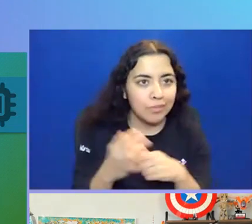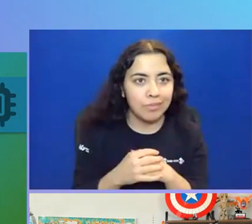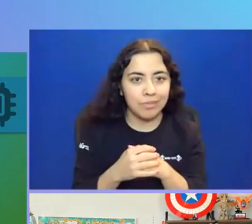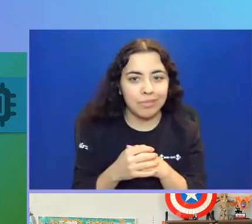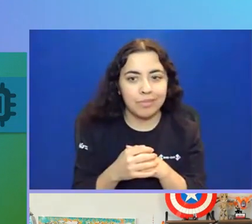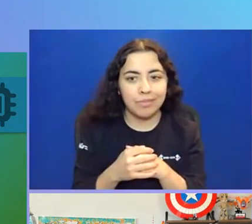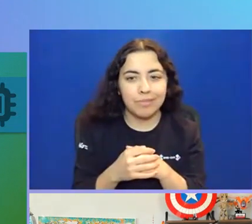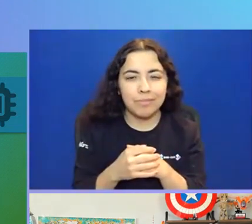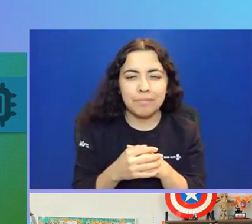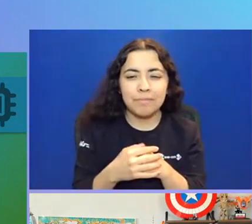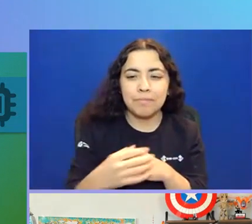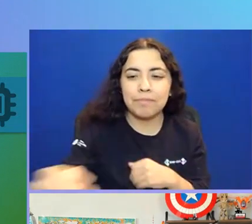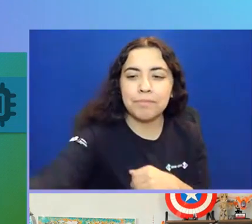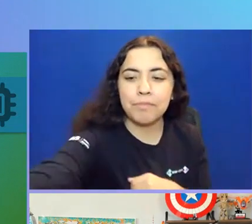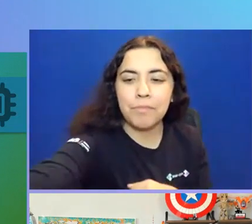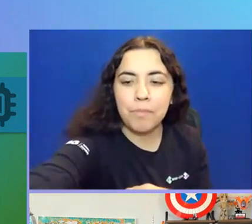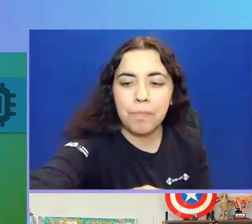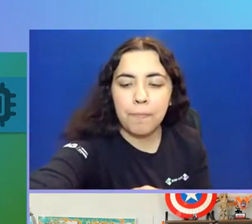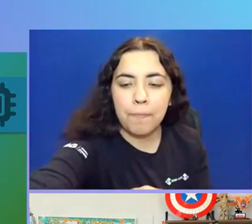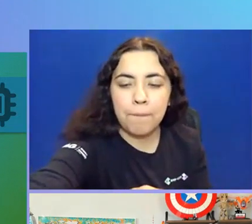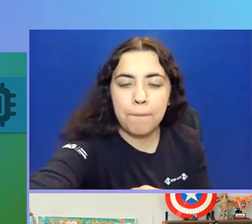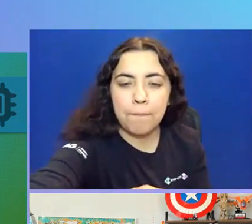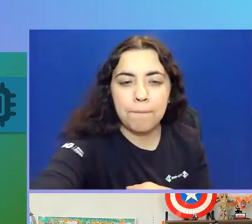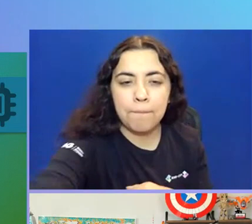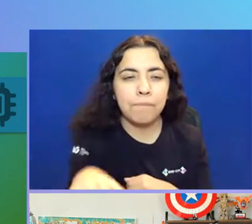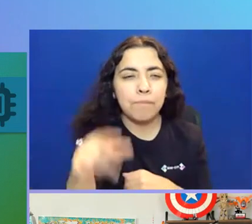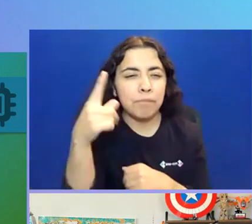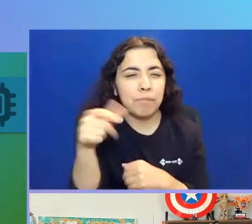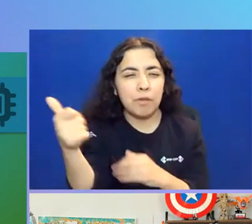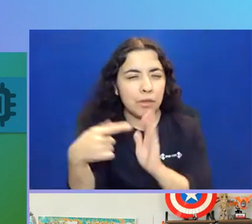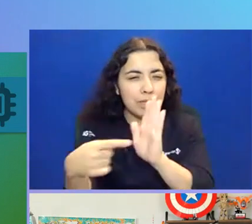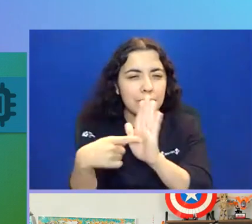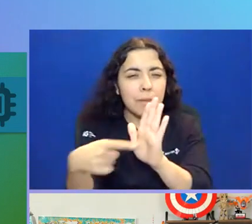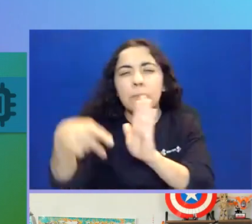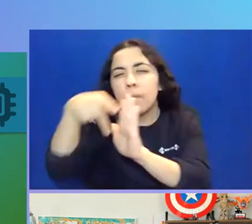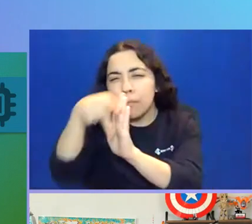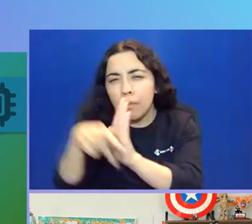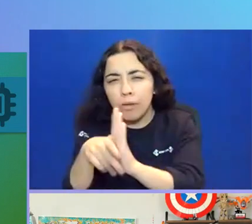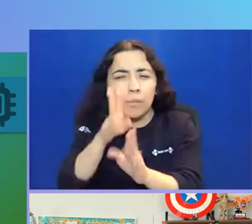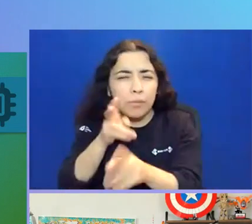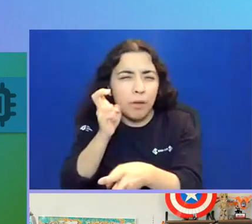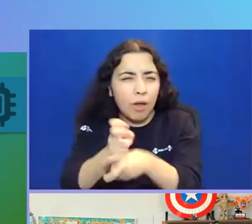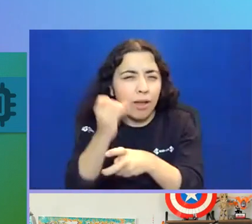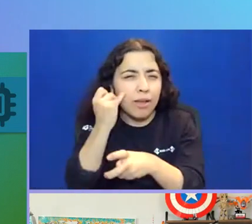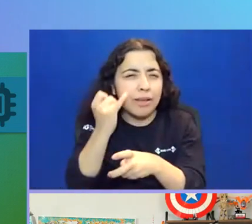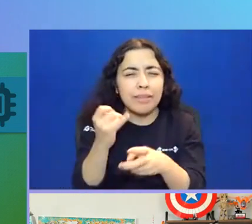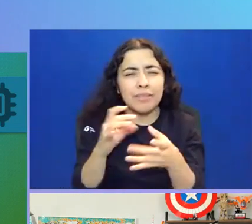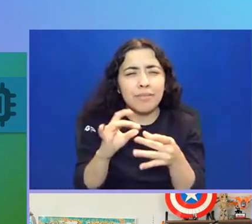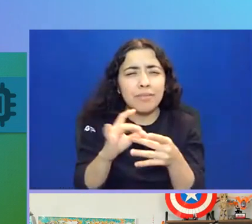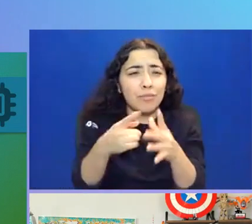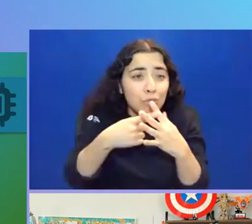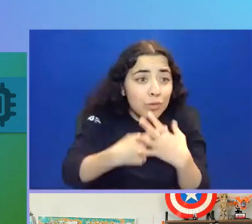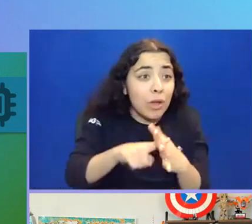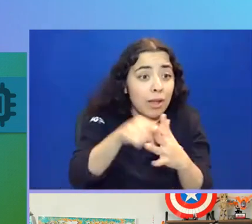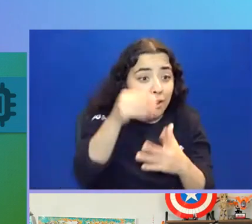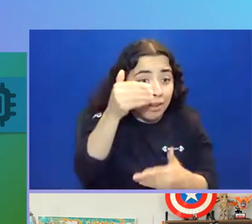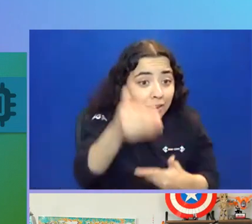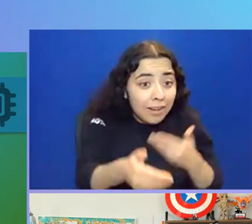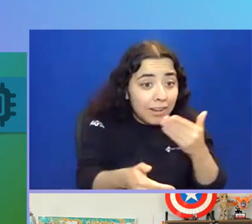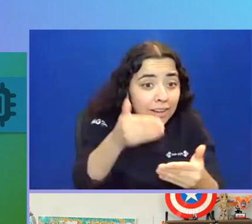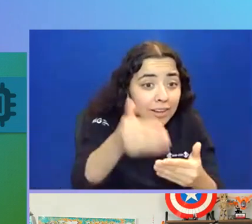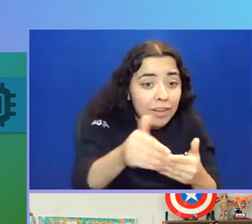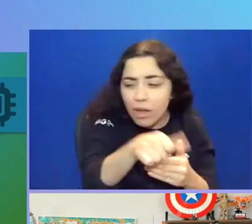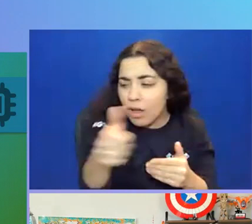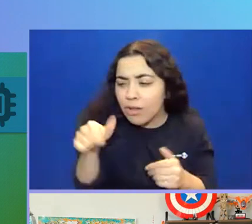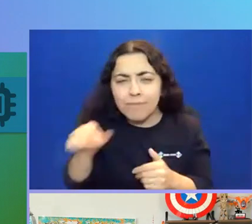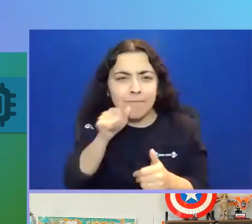policy where it's going to be tough to start doing this and say, we're not allowing any kind of defect to go into production, in the hands